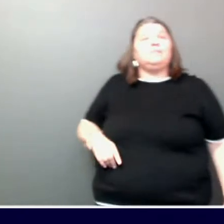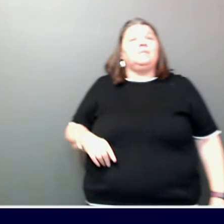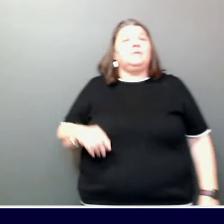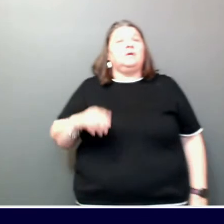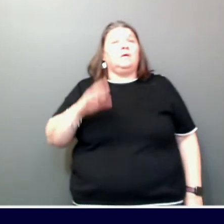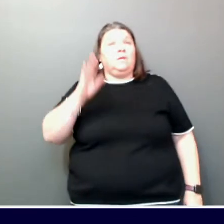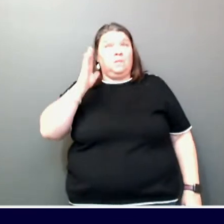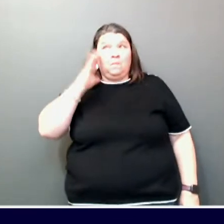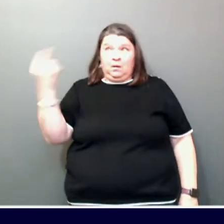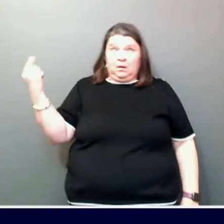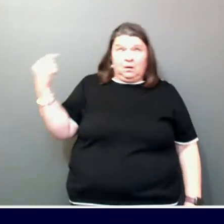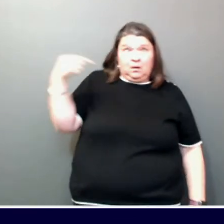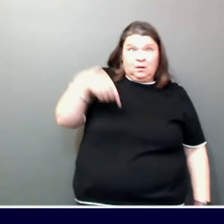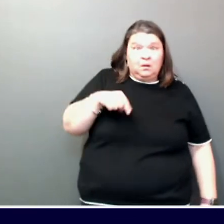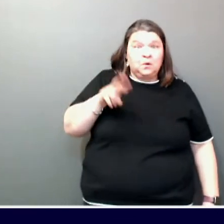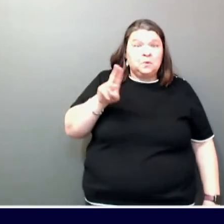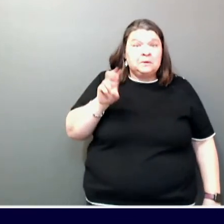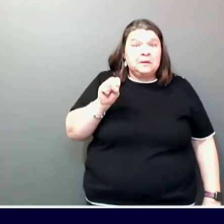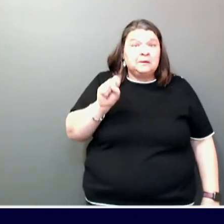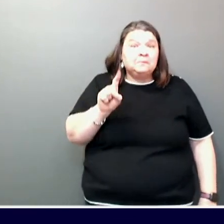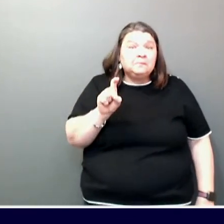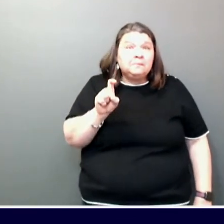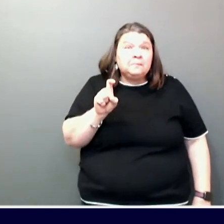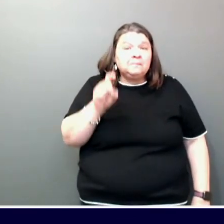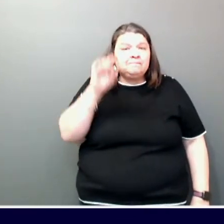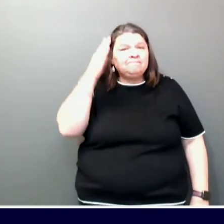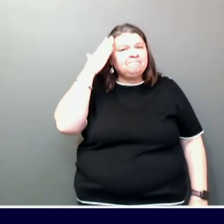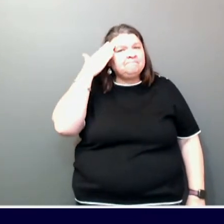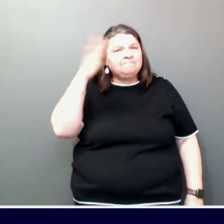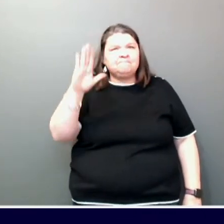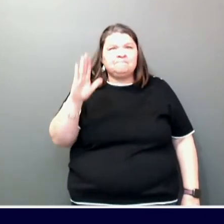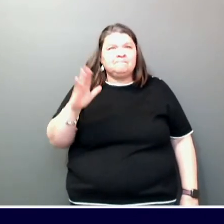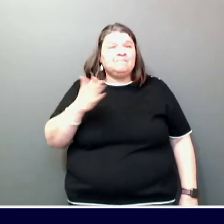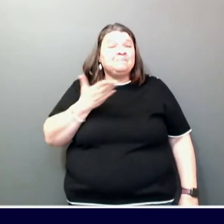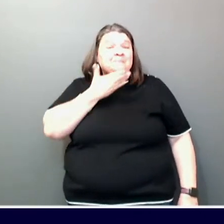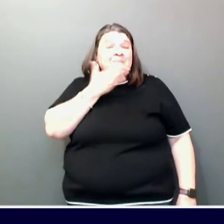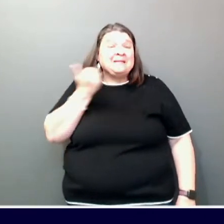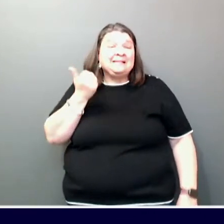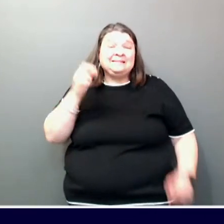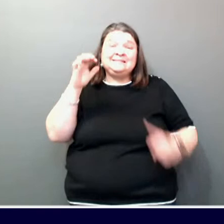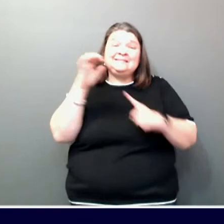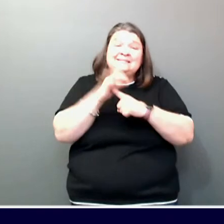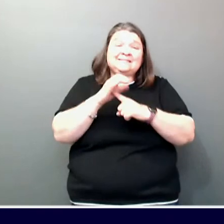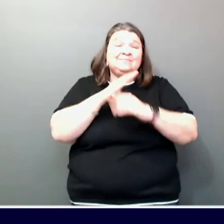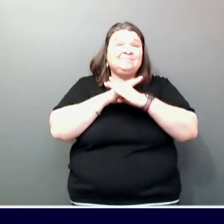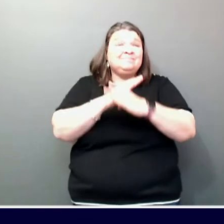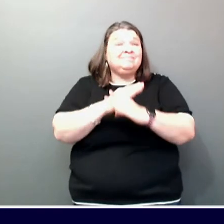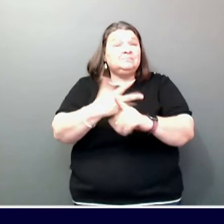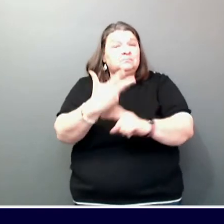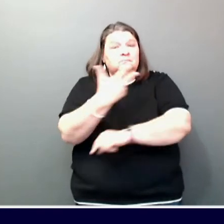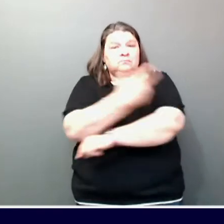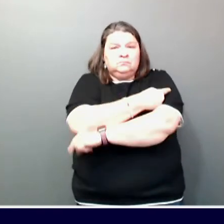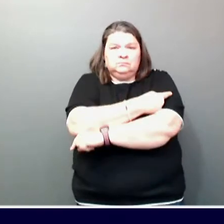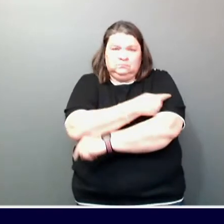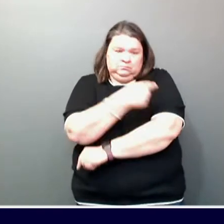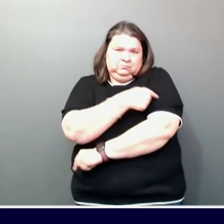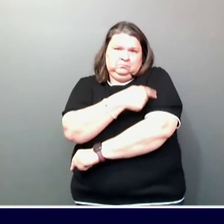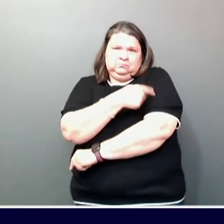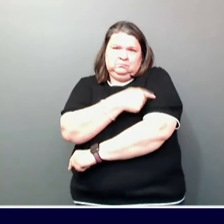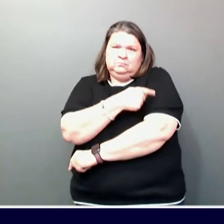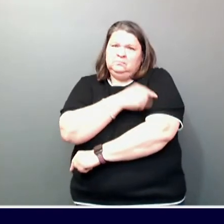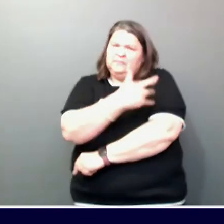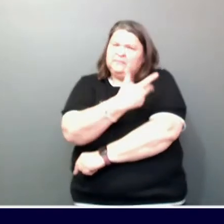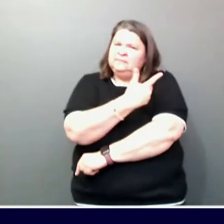surge, no surprise, is to go out and get vaccinated. I know we're tired. I know everyone wants to be over with it. We've just got to counterbalance